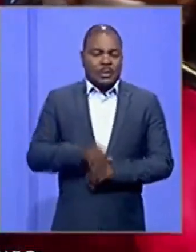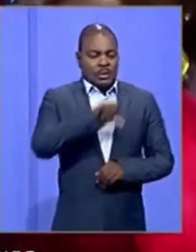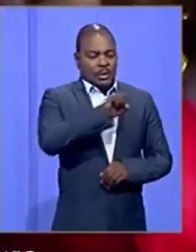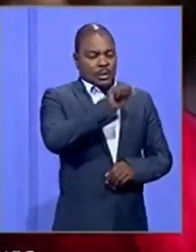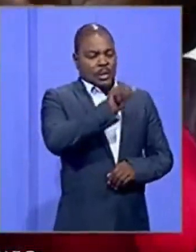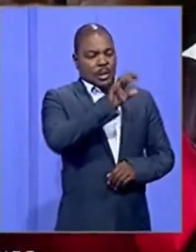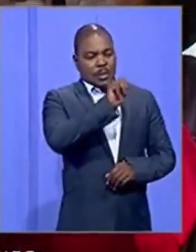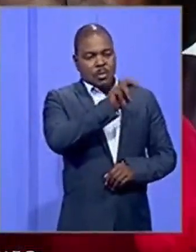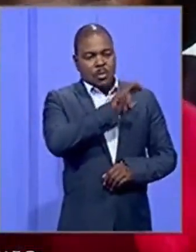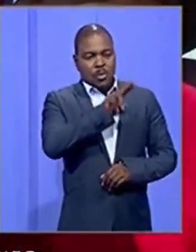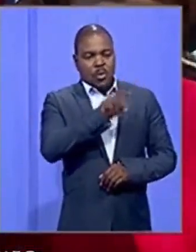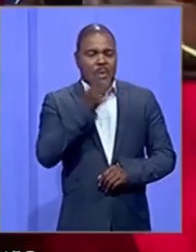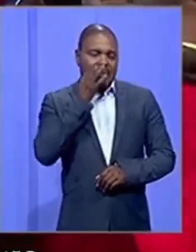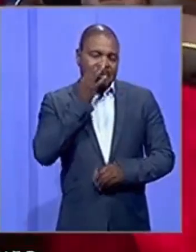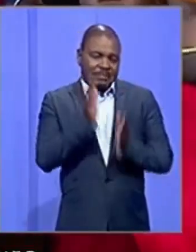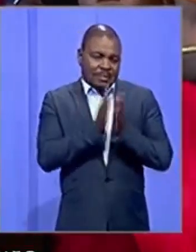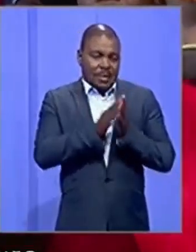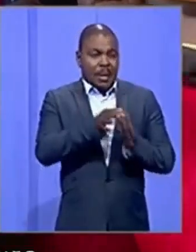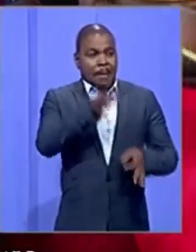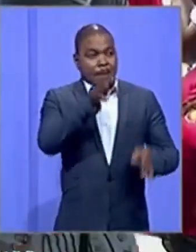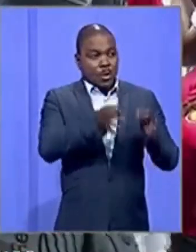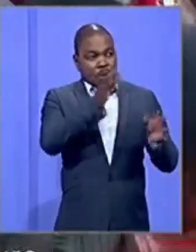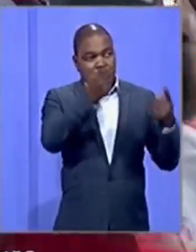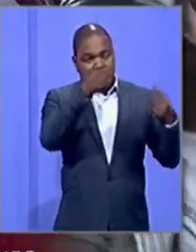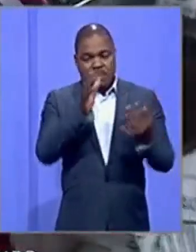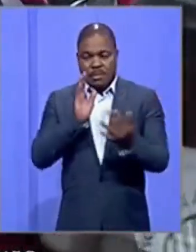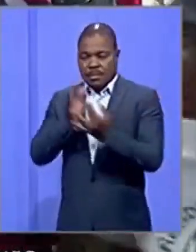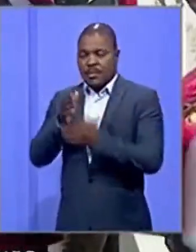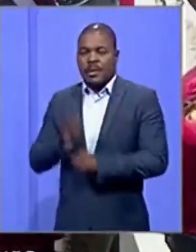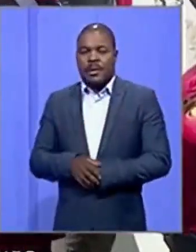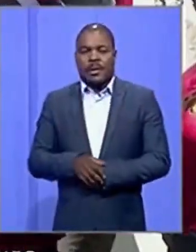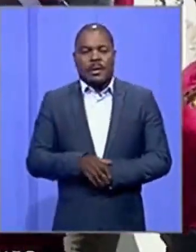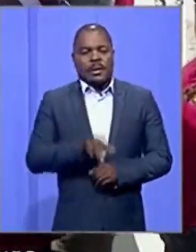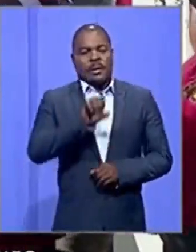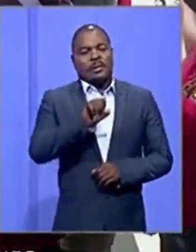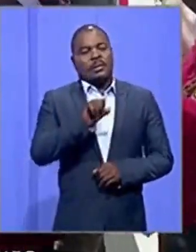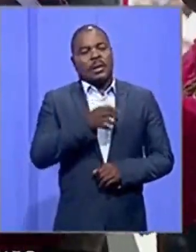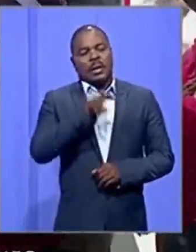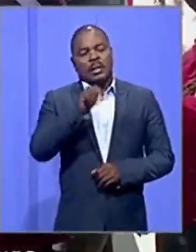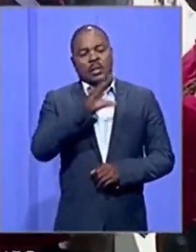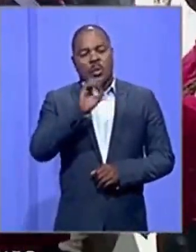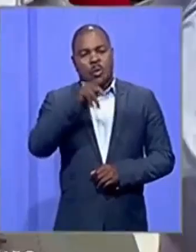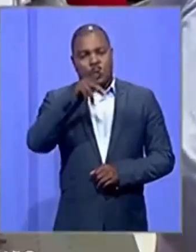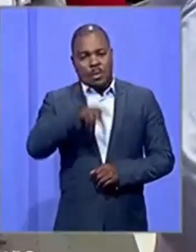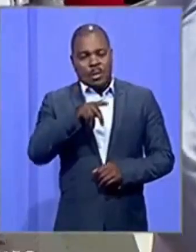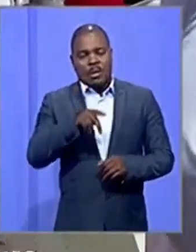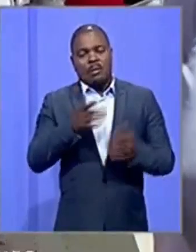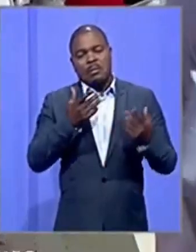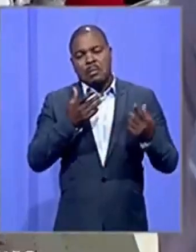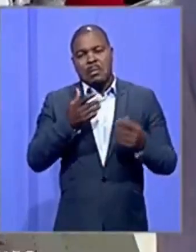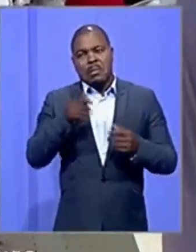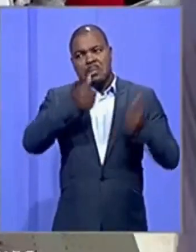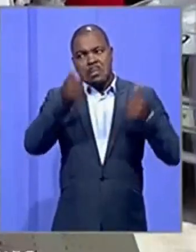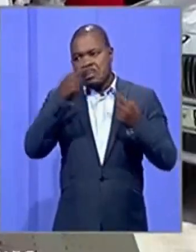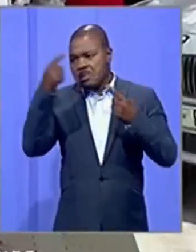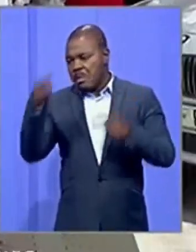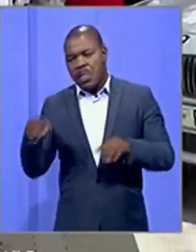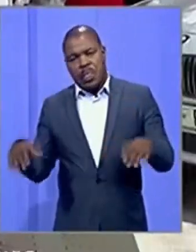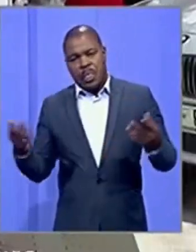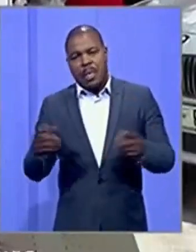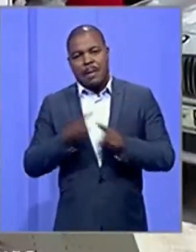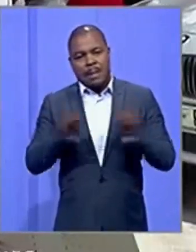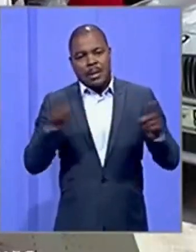kgoeletso ya bonamodi ba dipolotiki letona la makgotla a metse le modulasetulo wa NCOP ha ba iponahatsa fela ba etsa